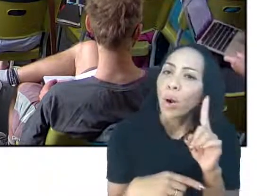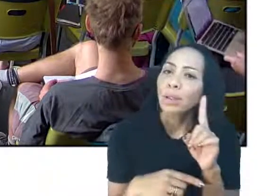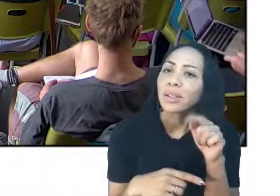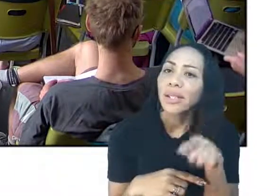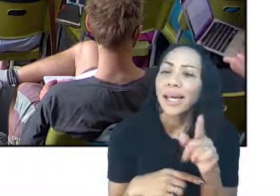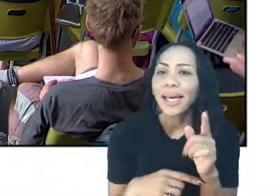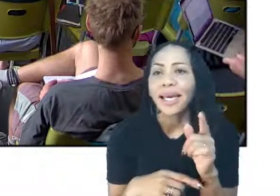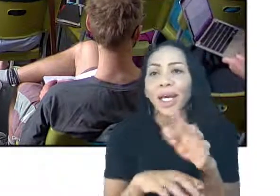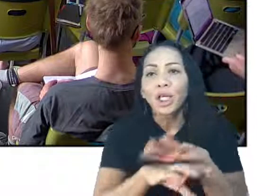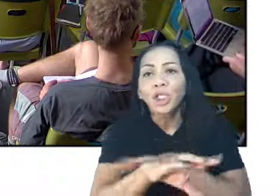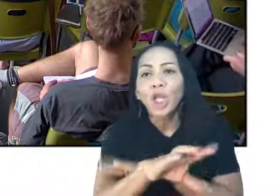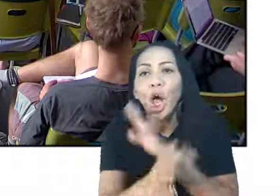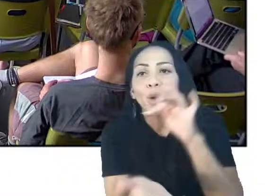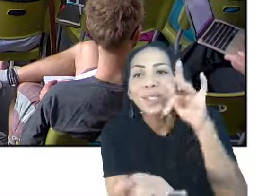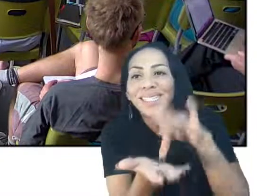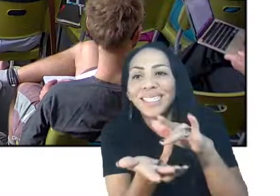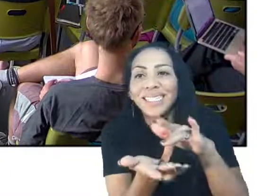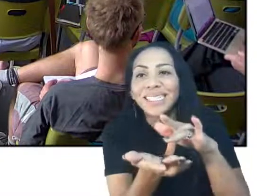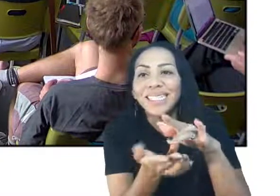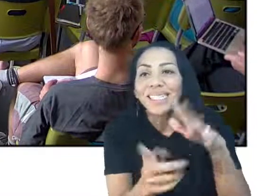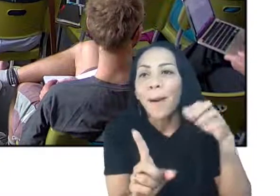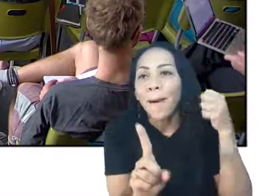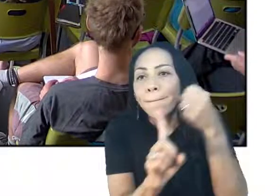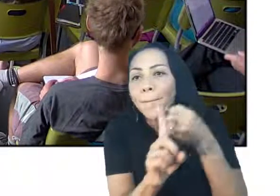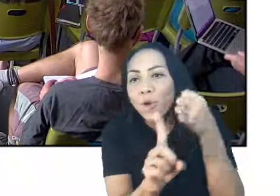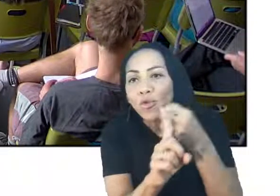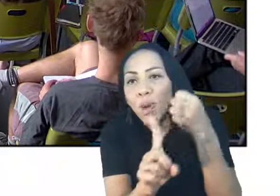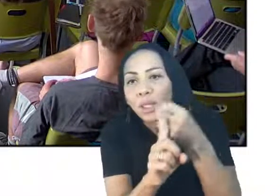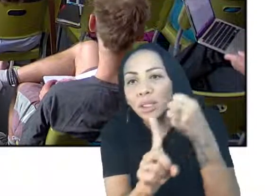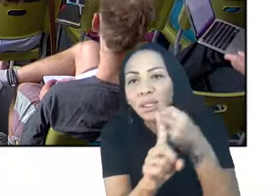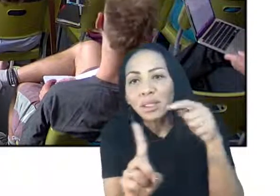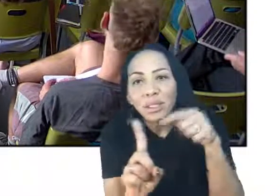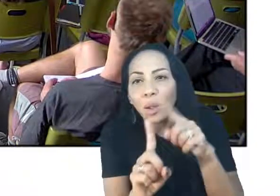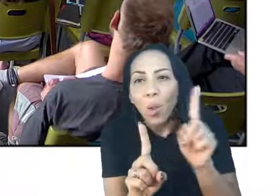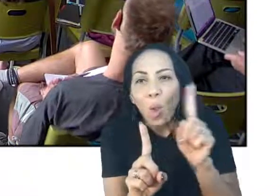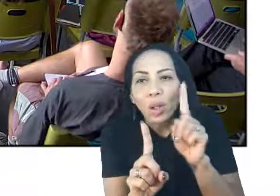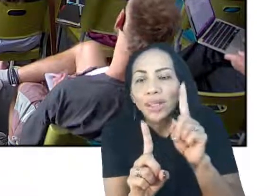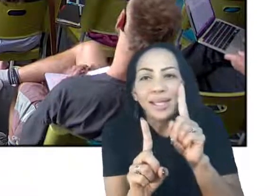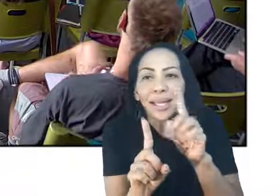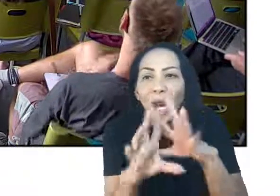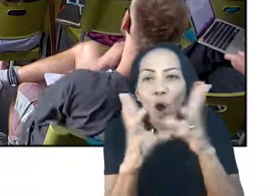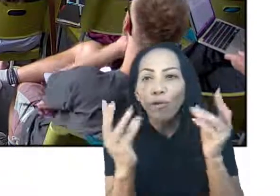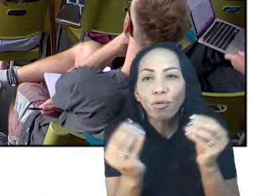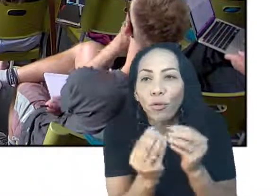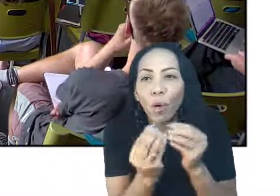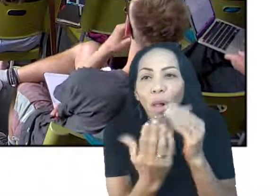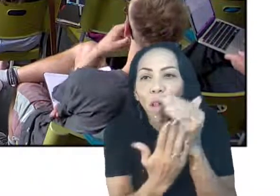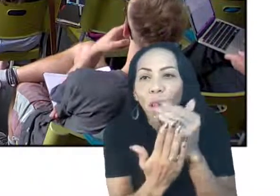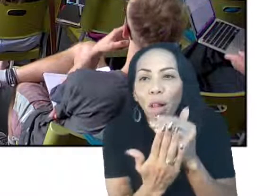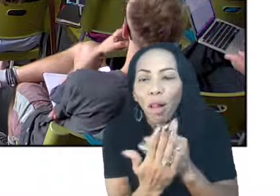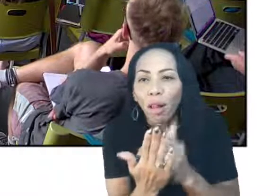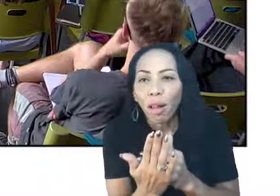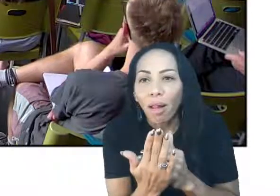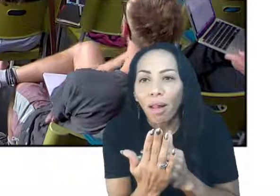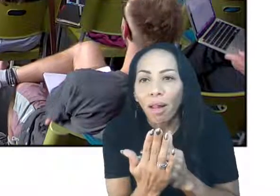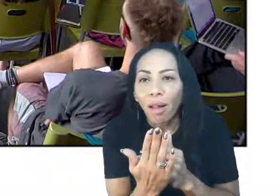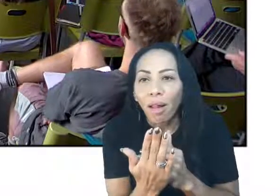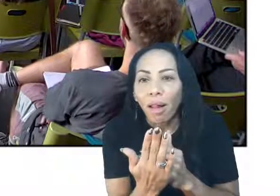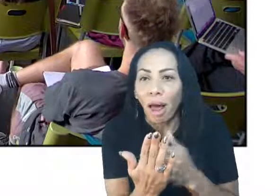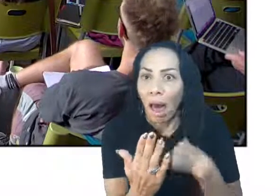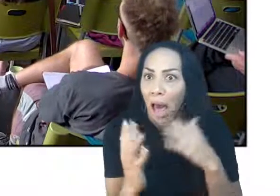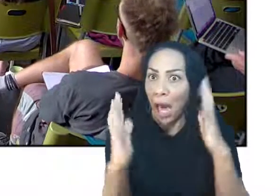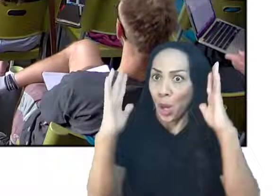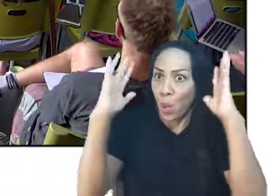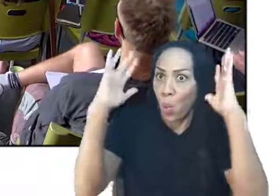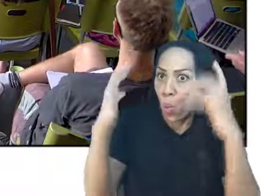Sorry, I've just looked what I get worried about sometimes with some of the wellness movement stuff is that, like, you rest in order to be more productive, and this isn't